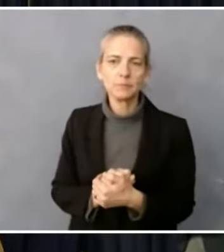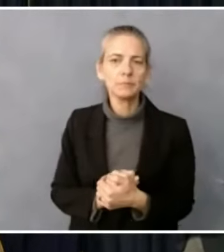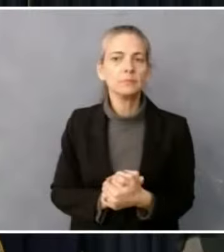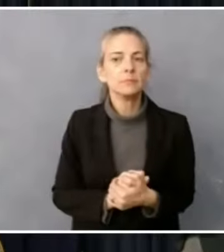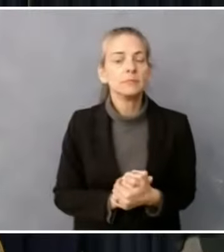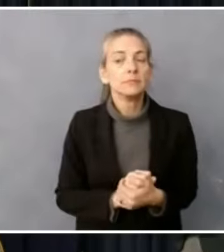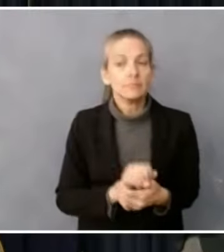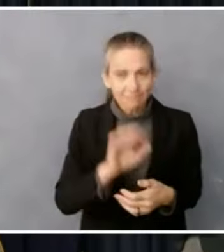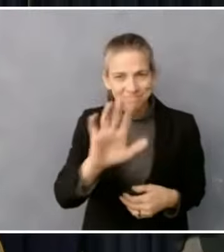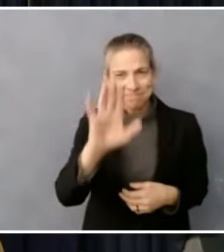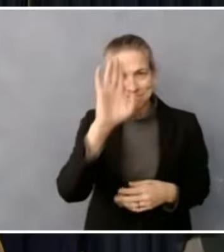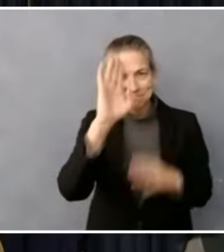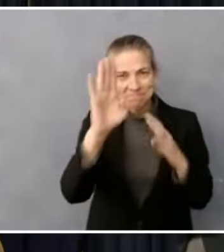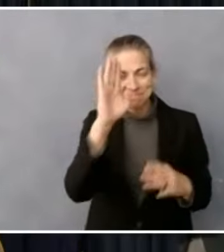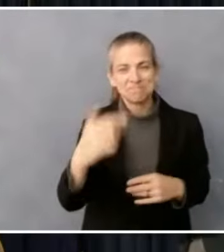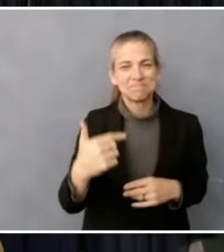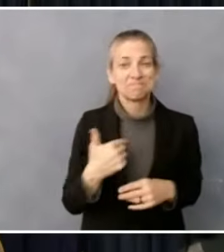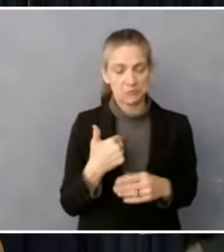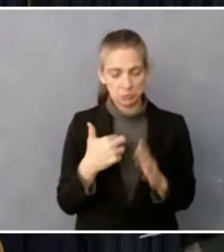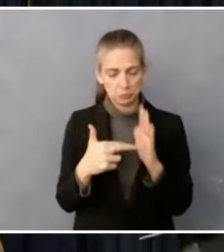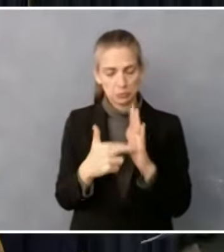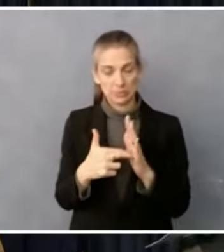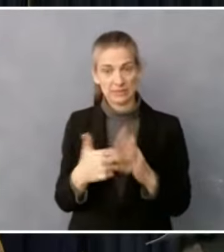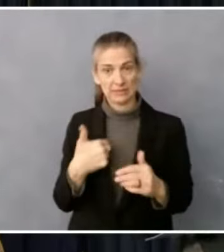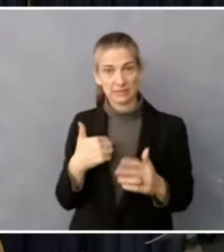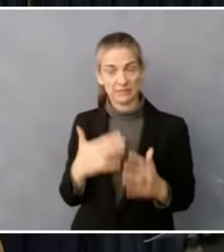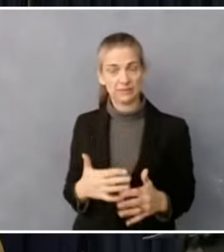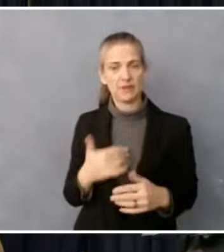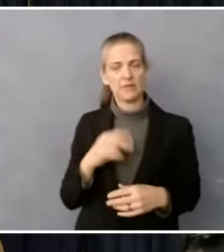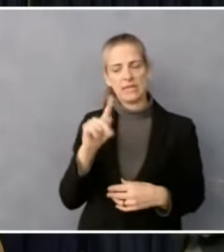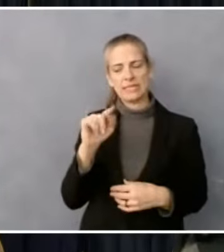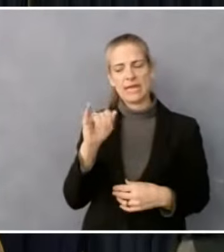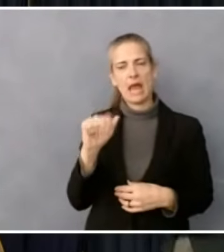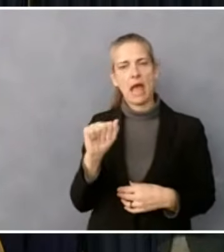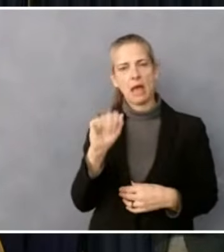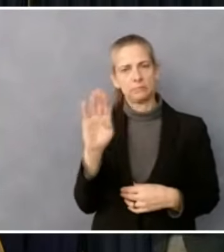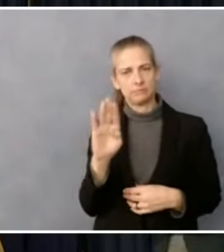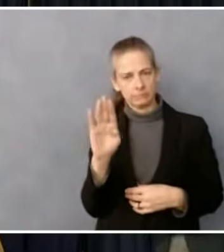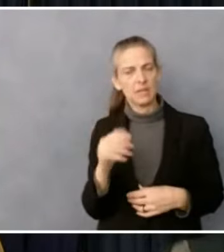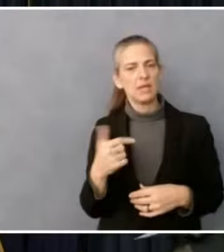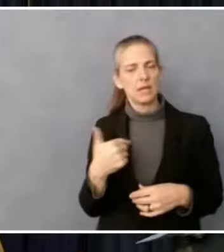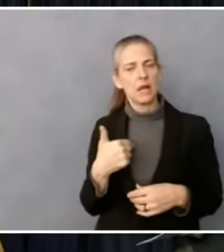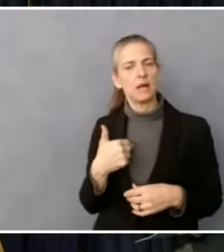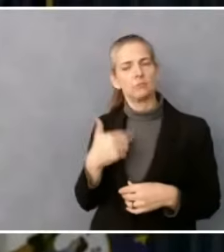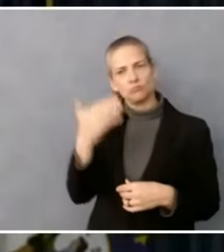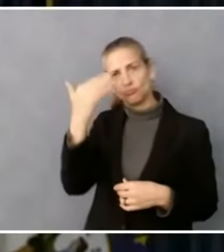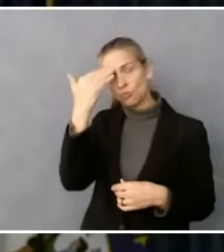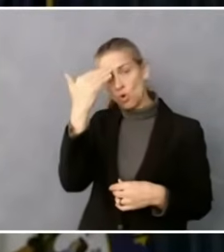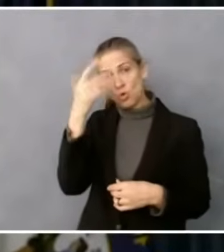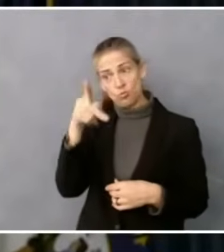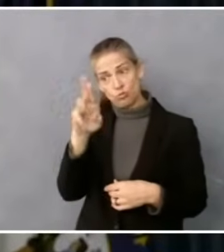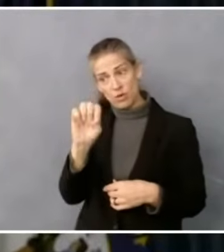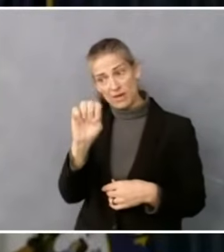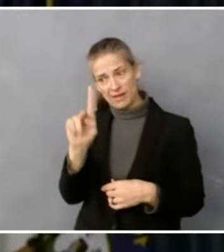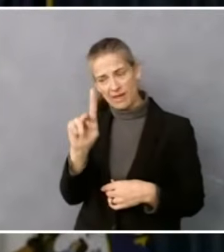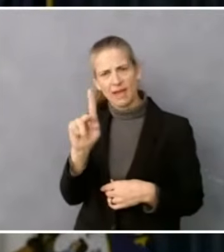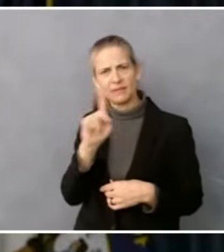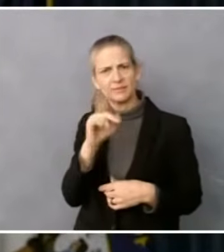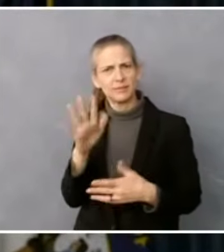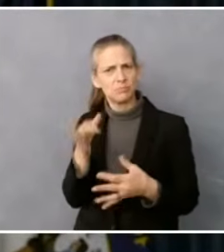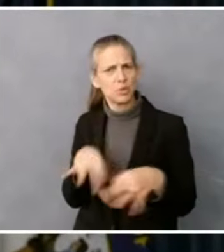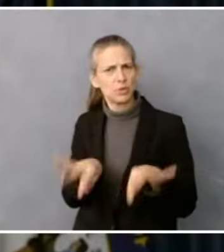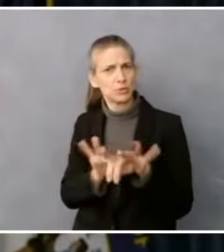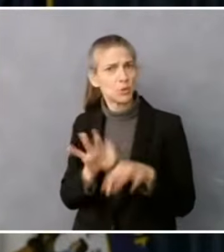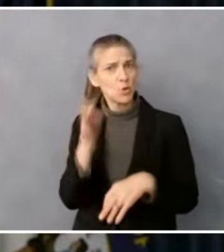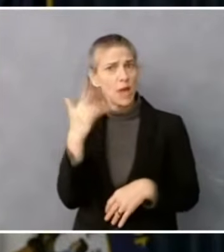Hi there, I'm Representative Tina Bojanowski. I know firsthand how important pre-K is because in addition to being a state representative,